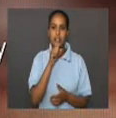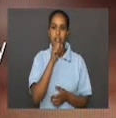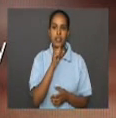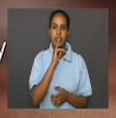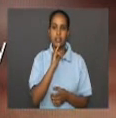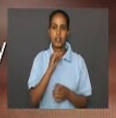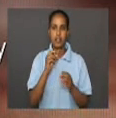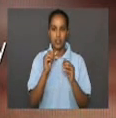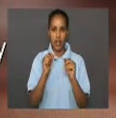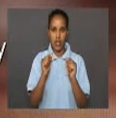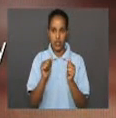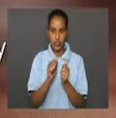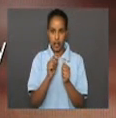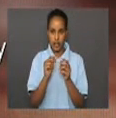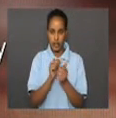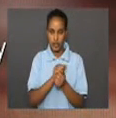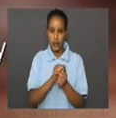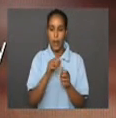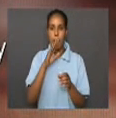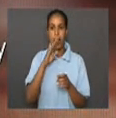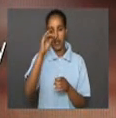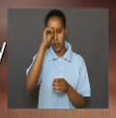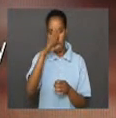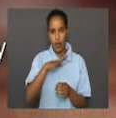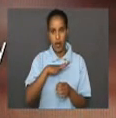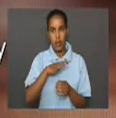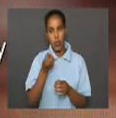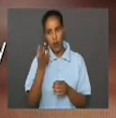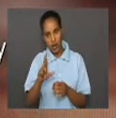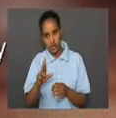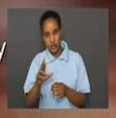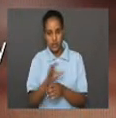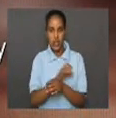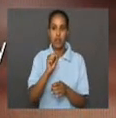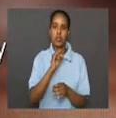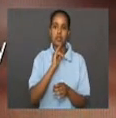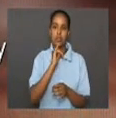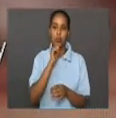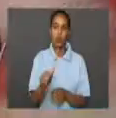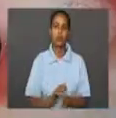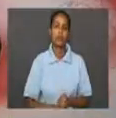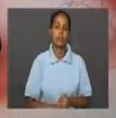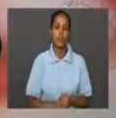Starch is digestible by humans, whereas cellulose is not.